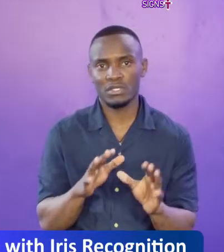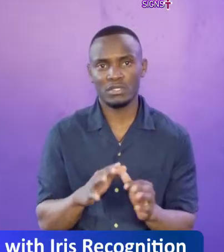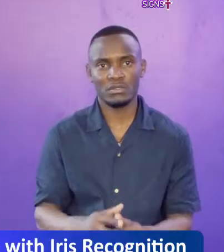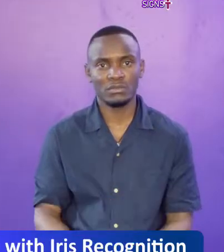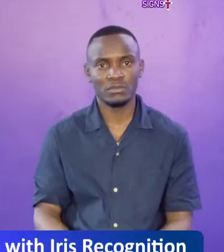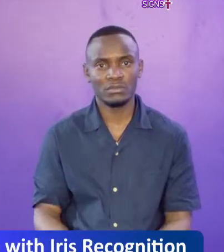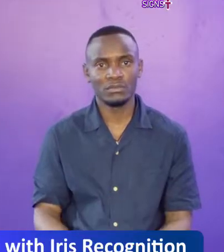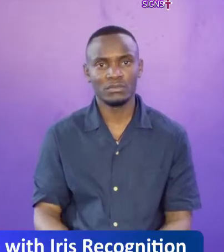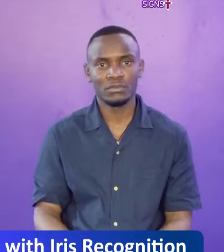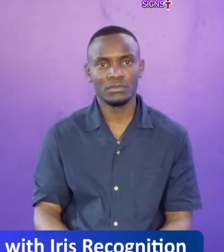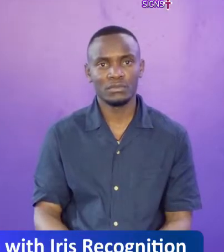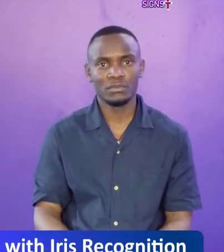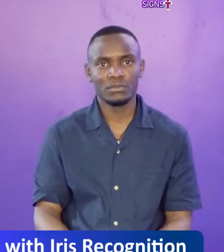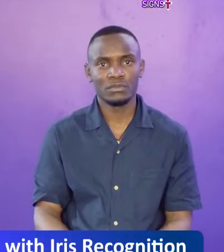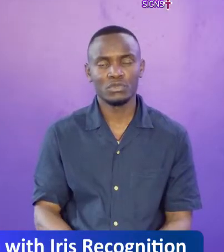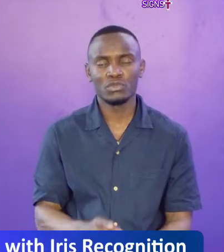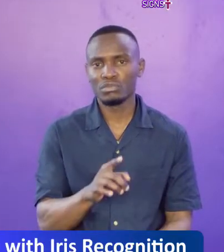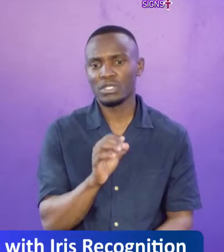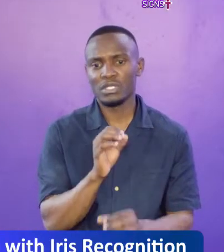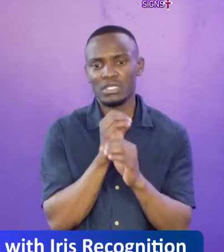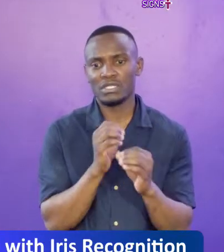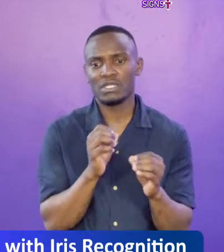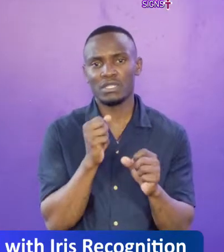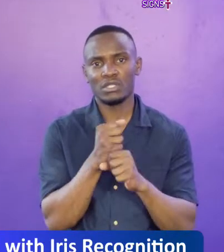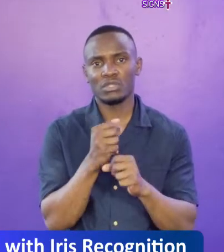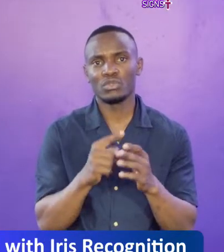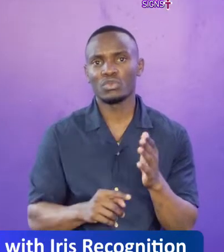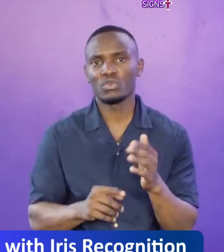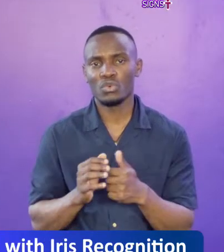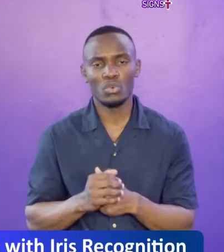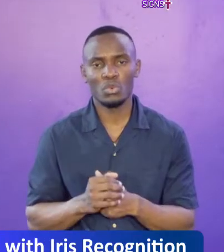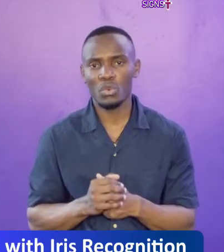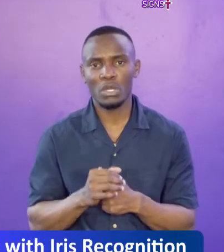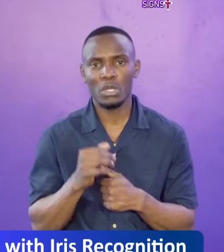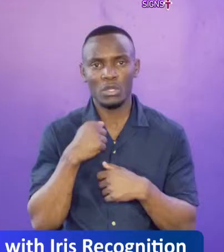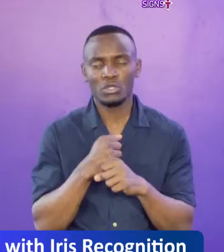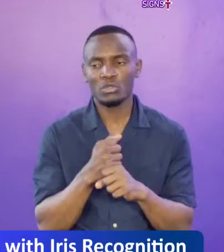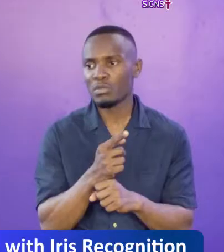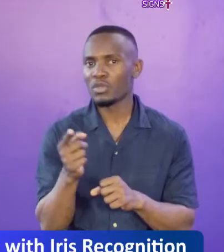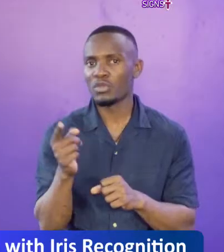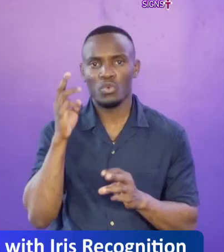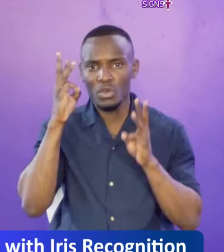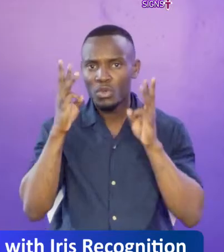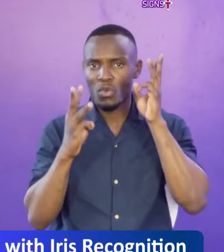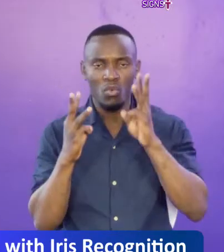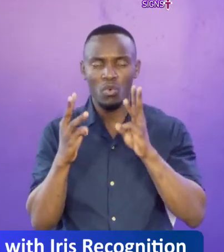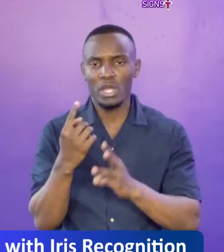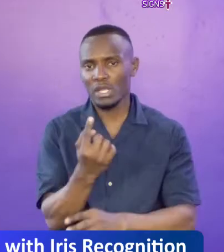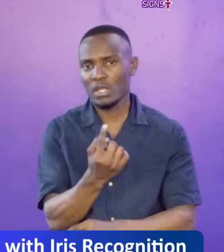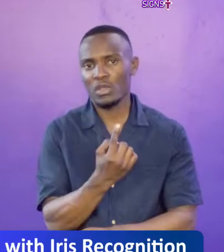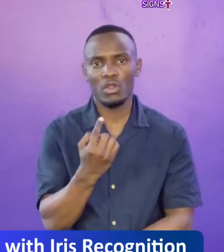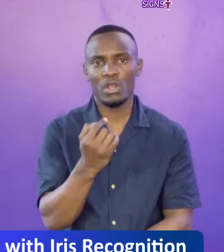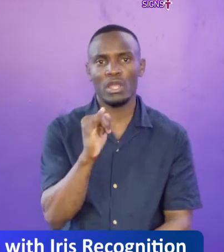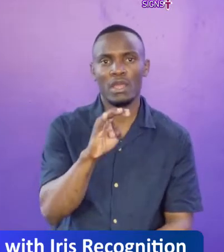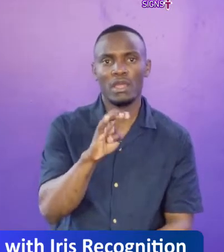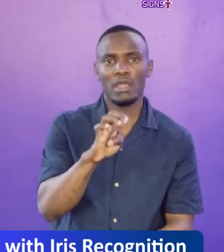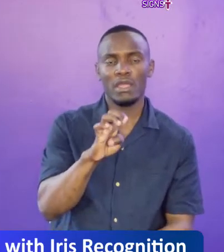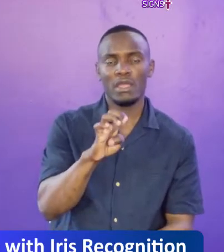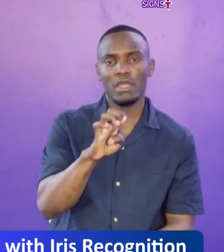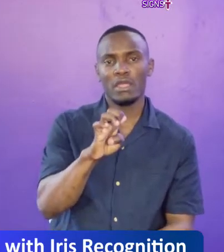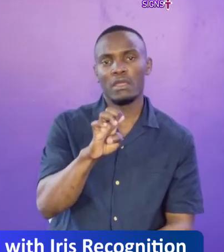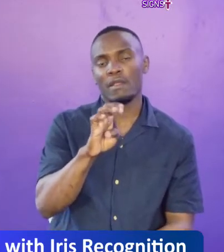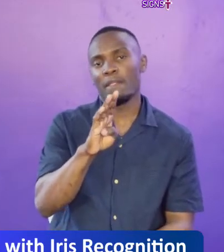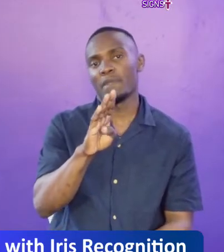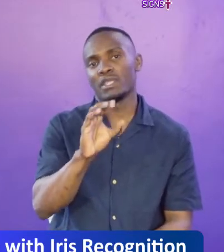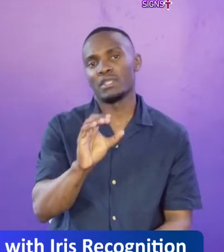it's nothing to cause alarm. Yeah. But for the IBC, maybe to To- come to out to the present, public and address that particular issue. More awareness,